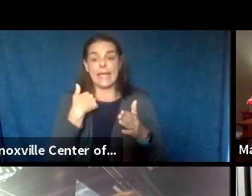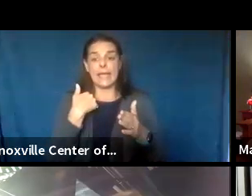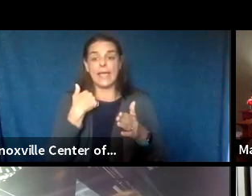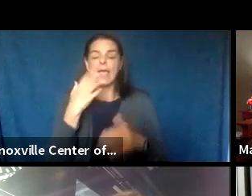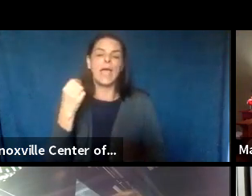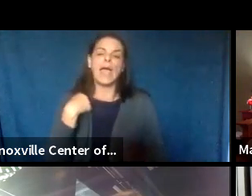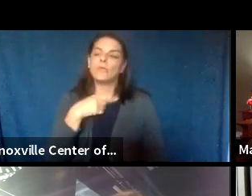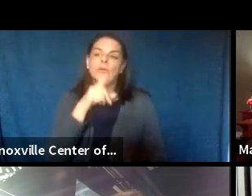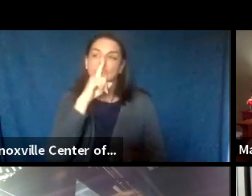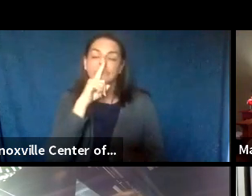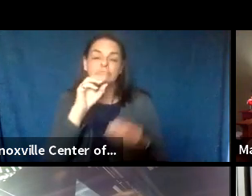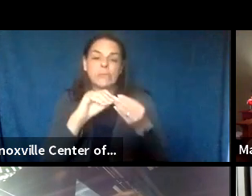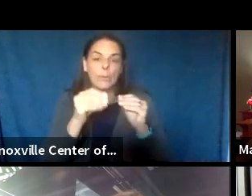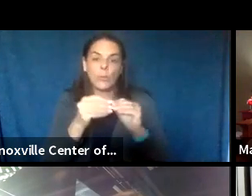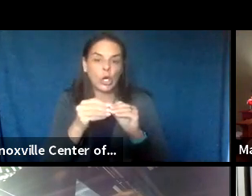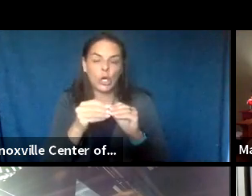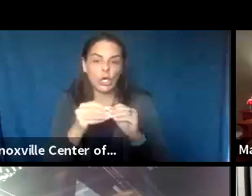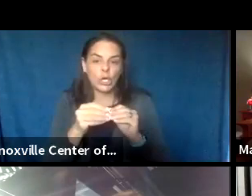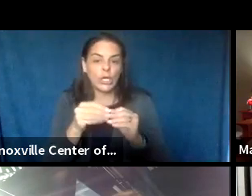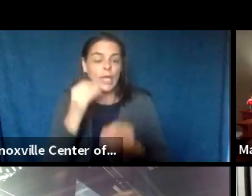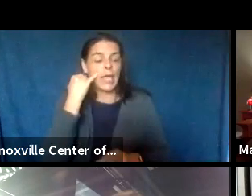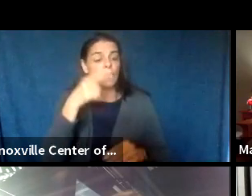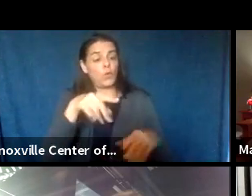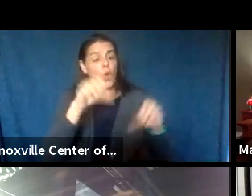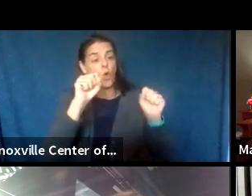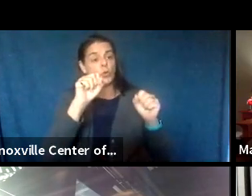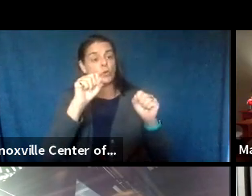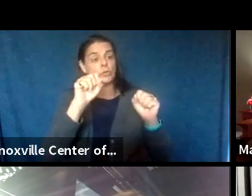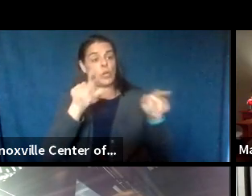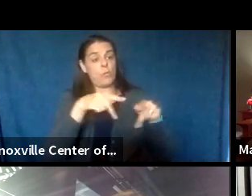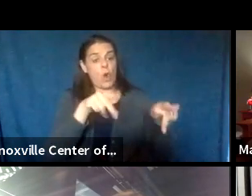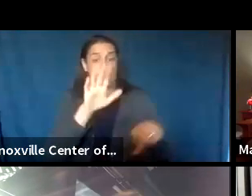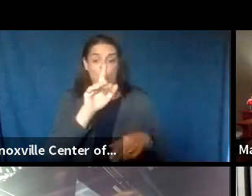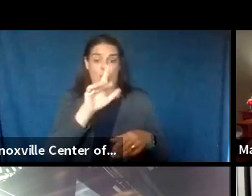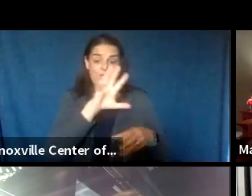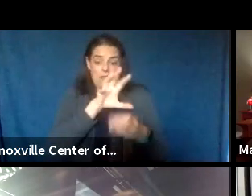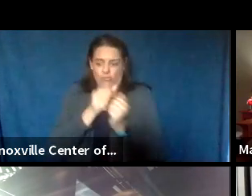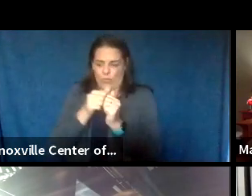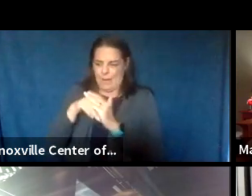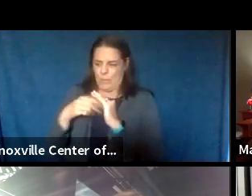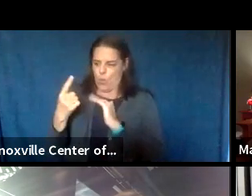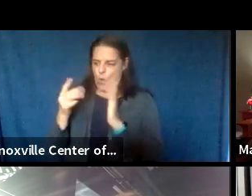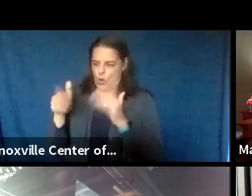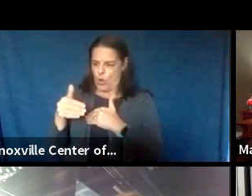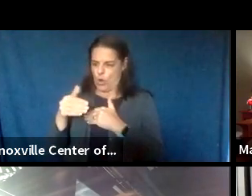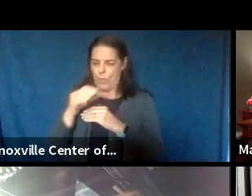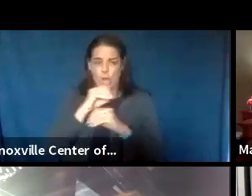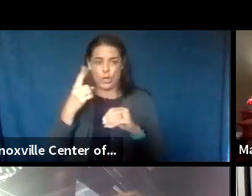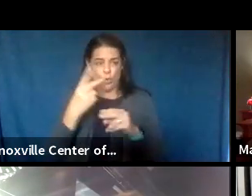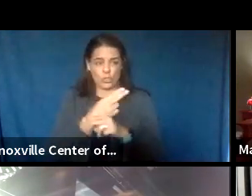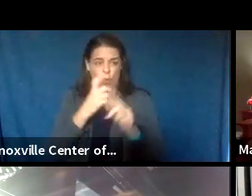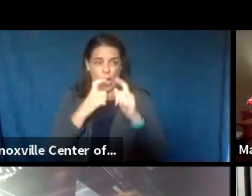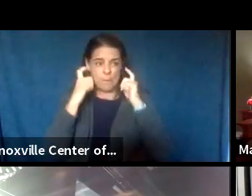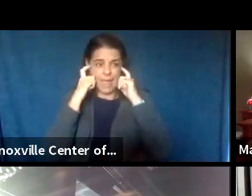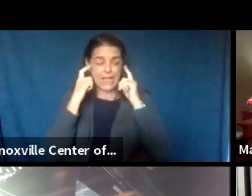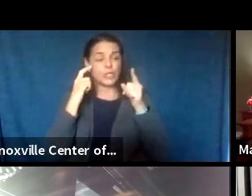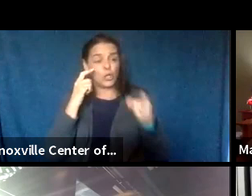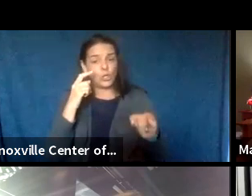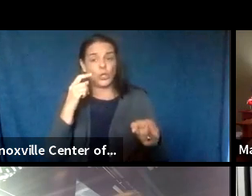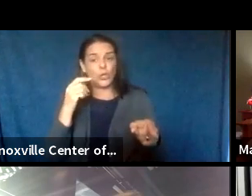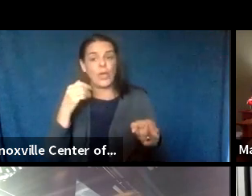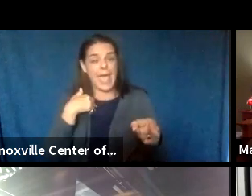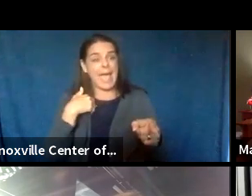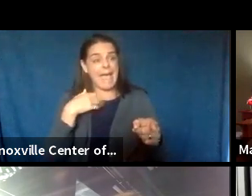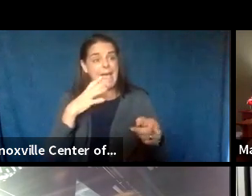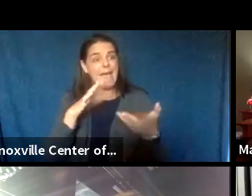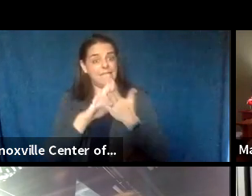even say anything about the size. If you host a party of 25 and they're crammed into one room and no one has on a mask, you have